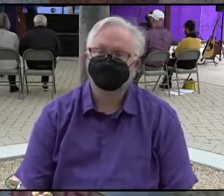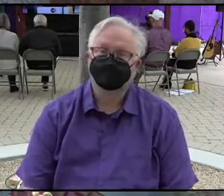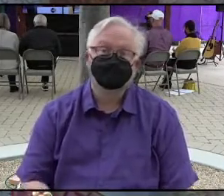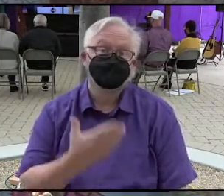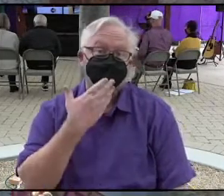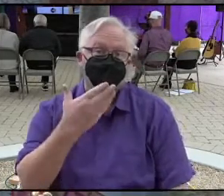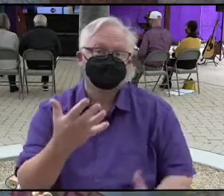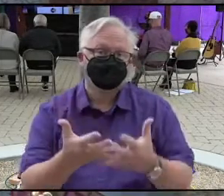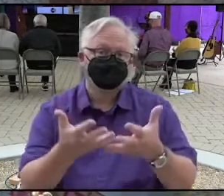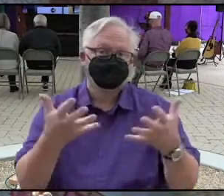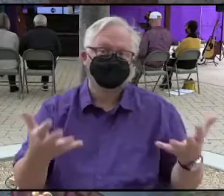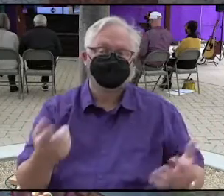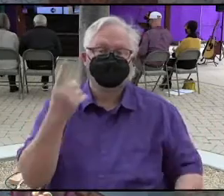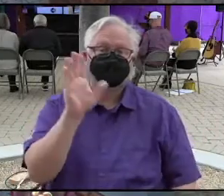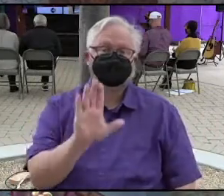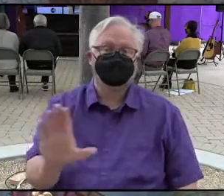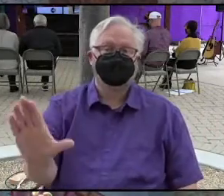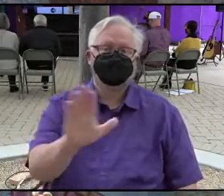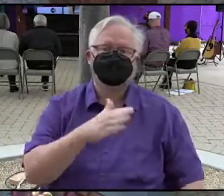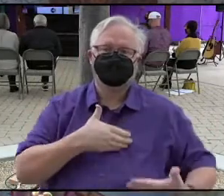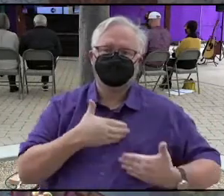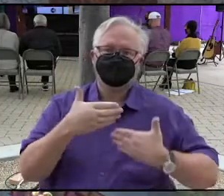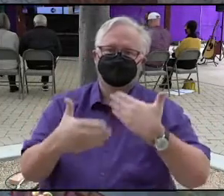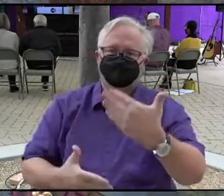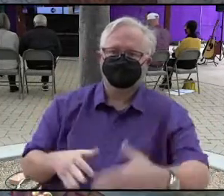Thank you very much for your generosity.